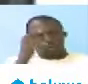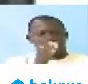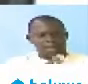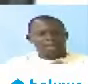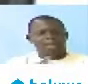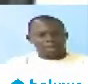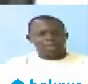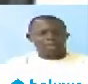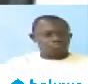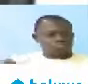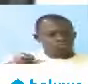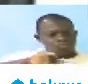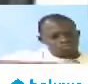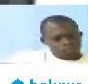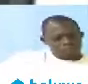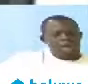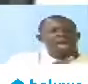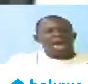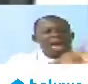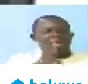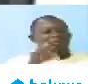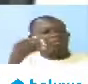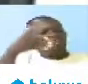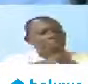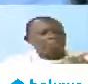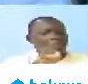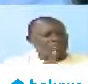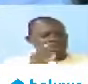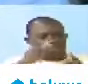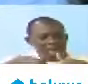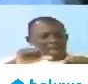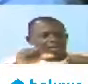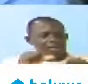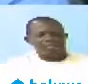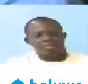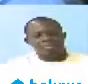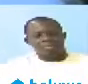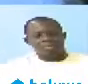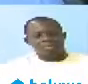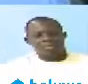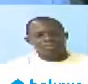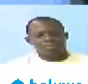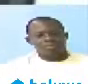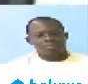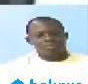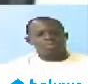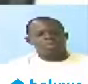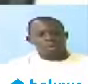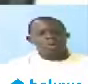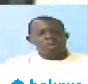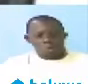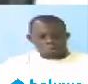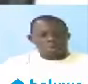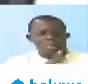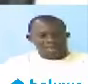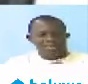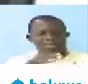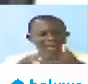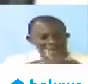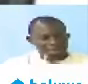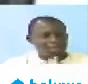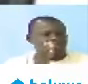was brought until to the point where. So in the Bula Rakono, I'm on Saga Fanga. Where we were supposed